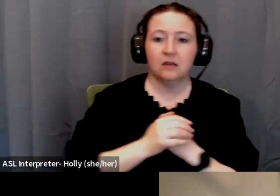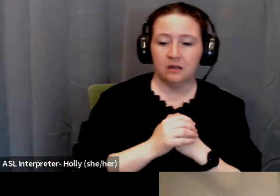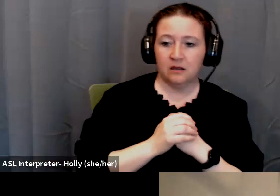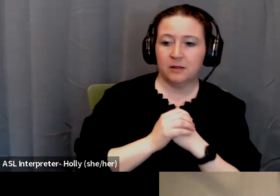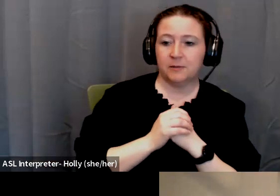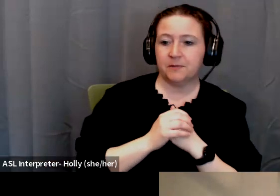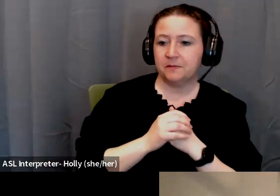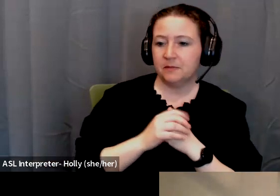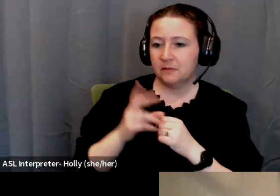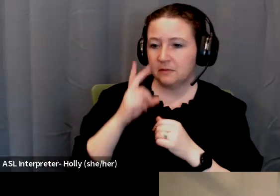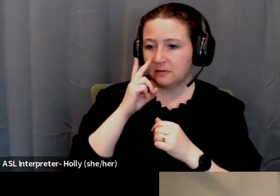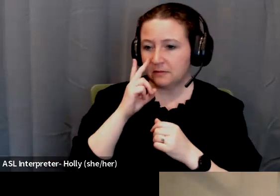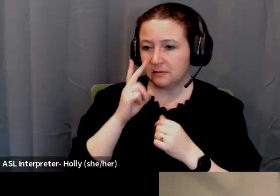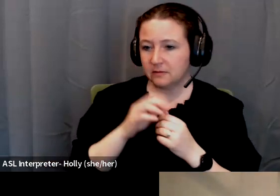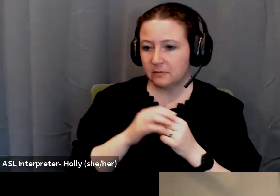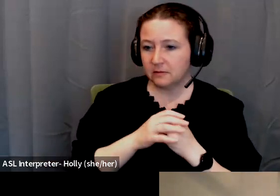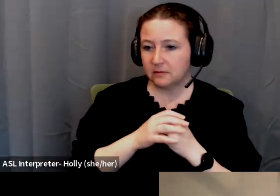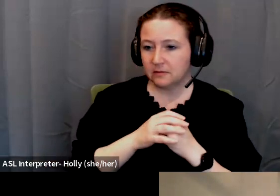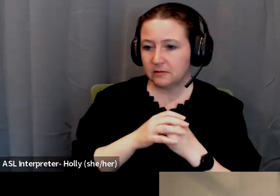Let's see if there was